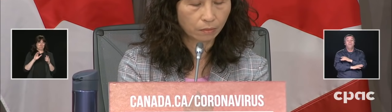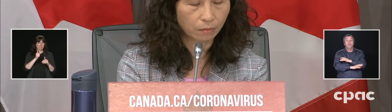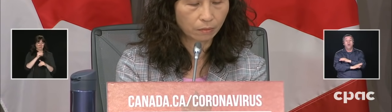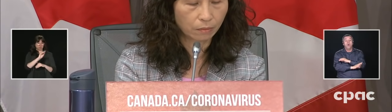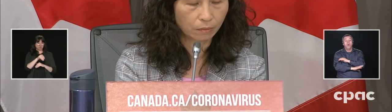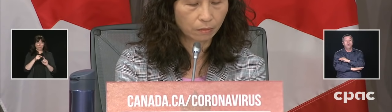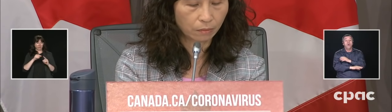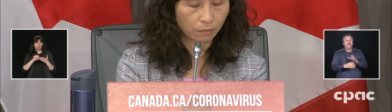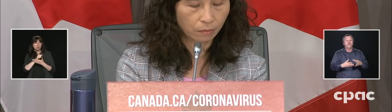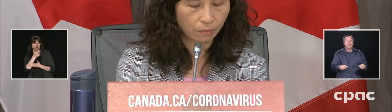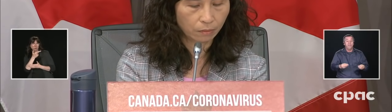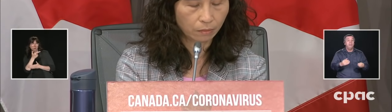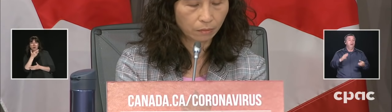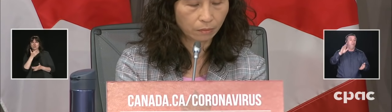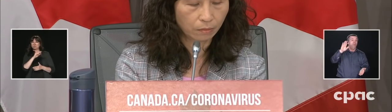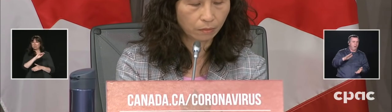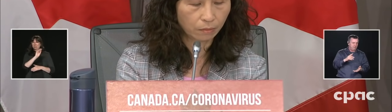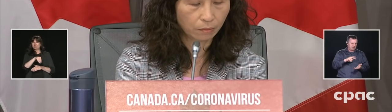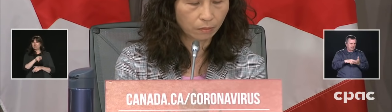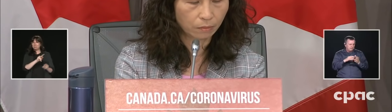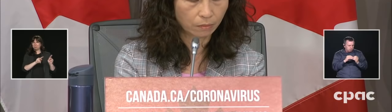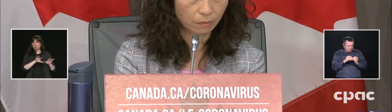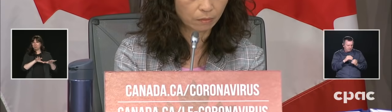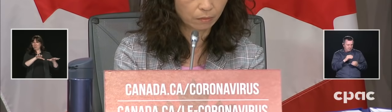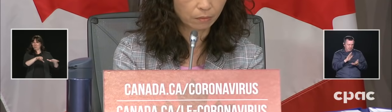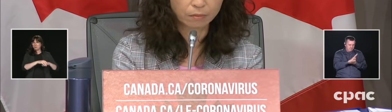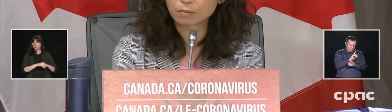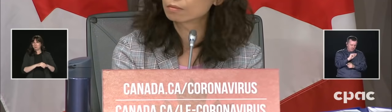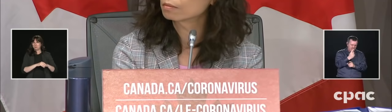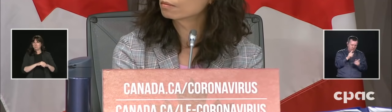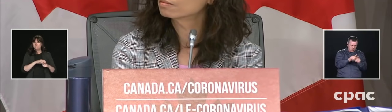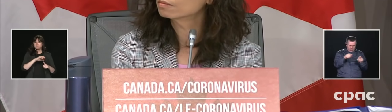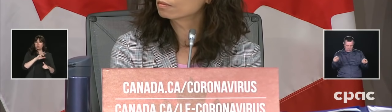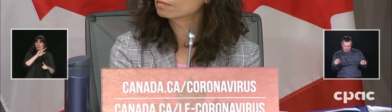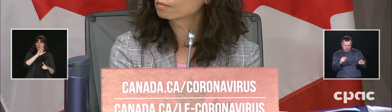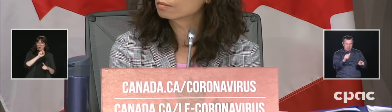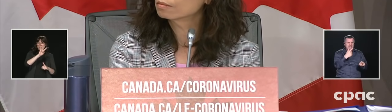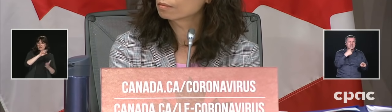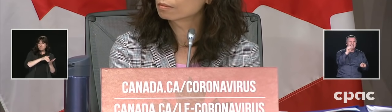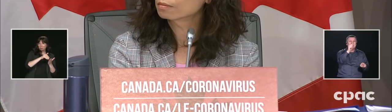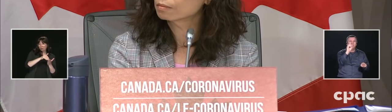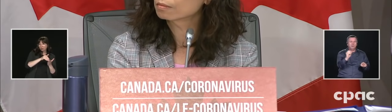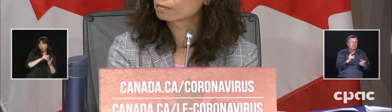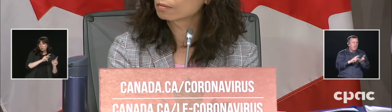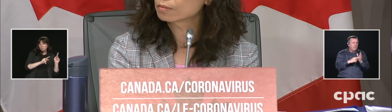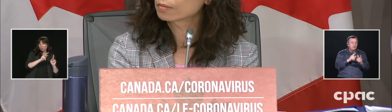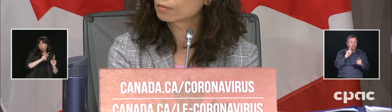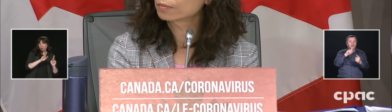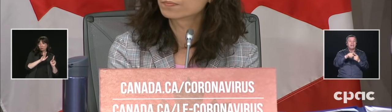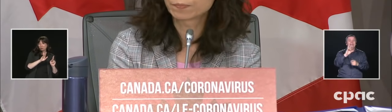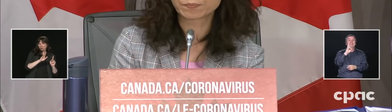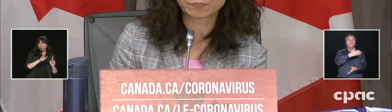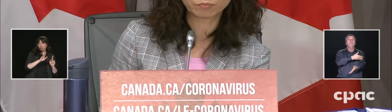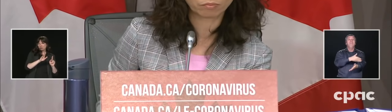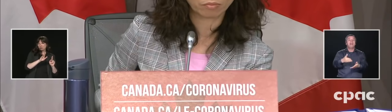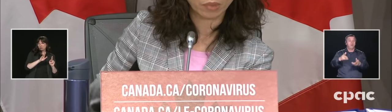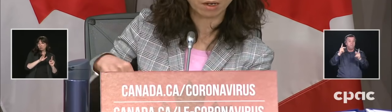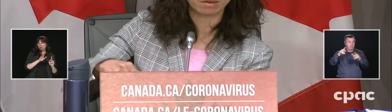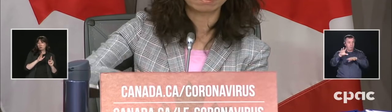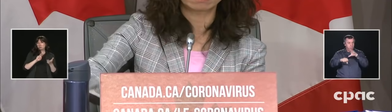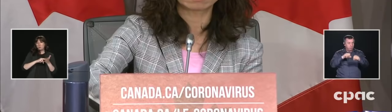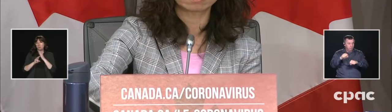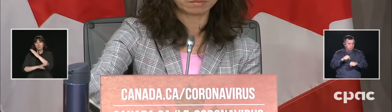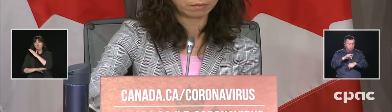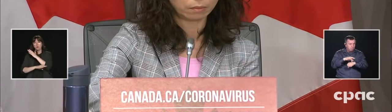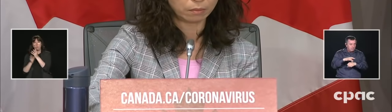You see that up to 10%, 3.7 million under your scenario that would peter out by the fall would be infected. And